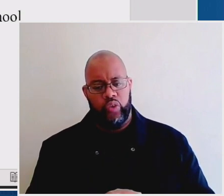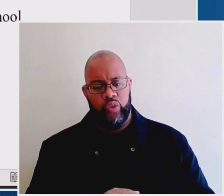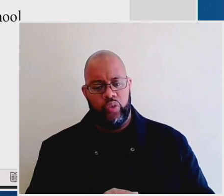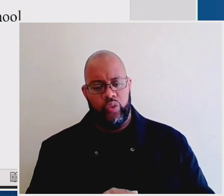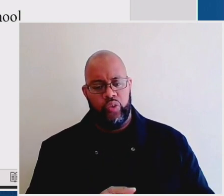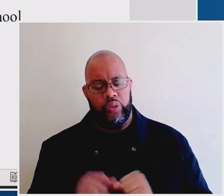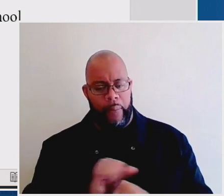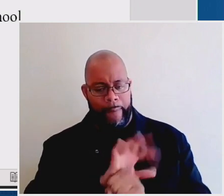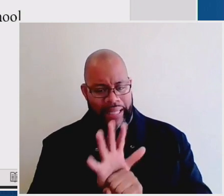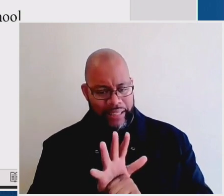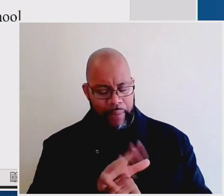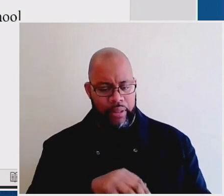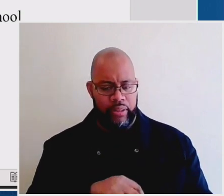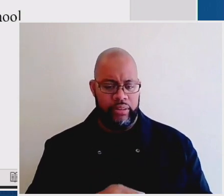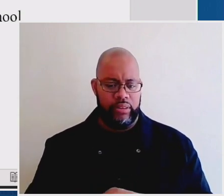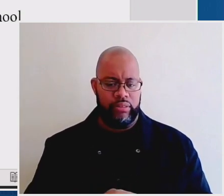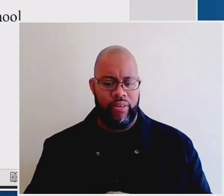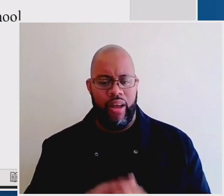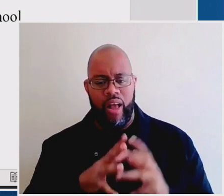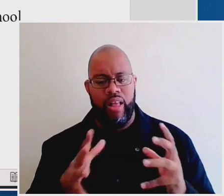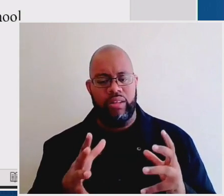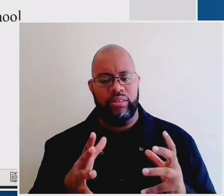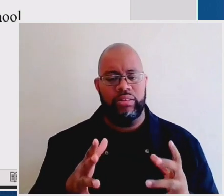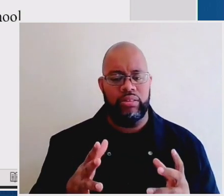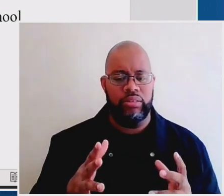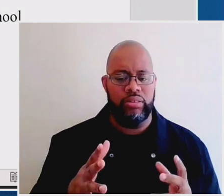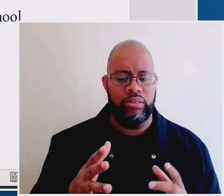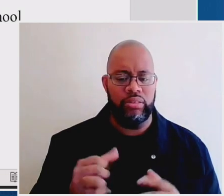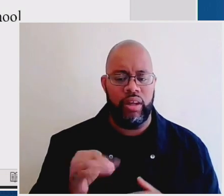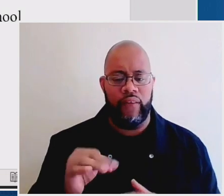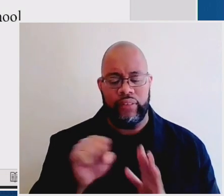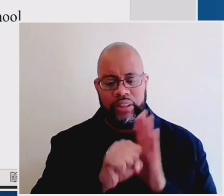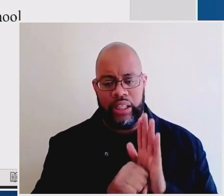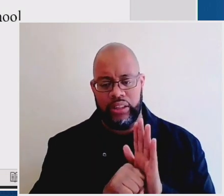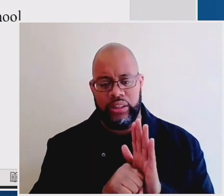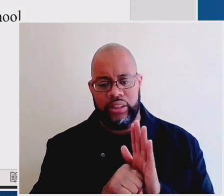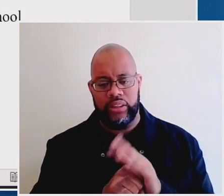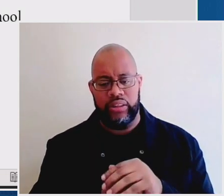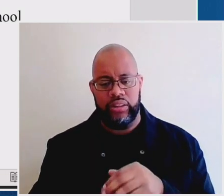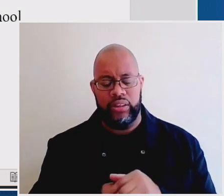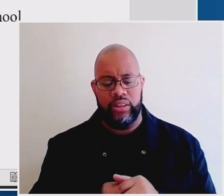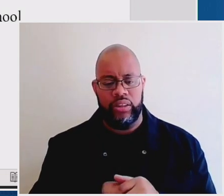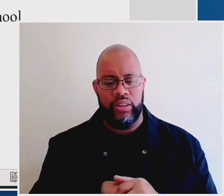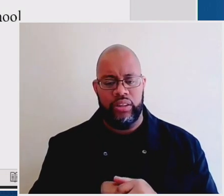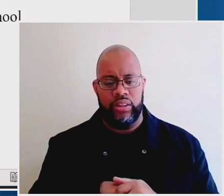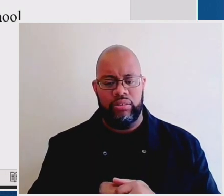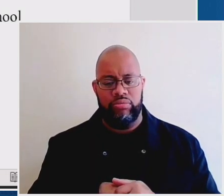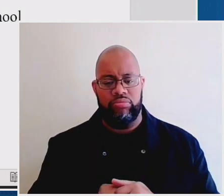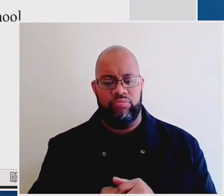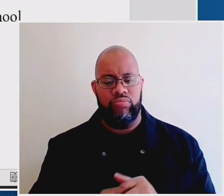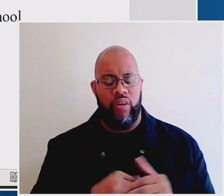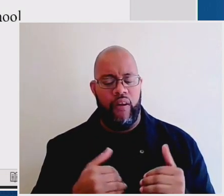pandemic, a number of states or districts, a number of states have